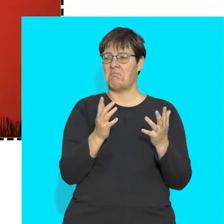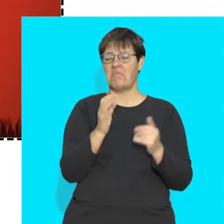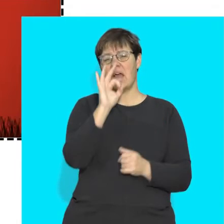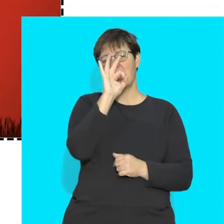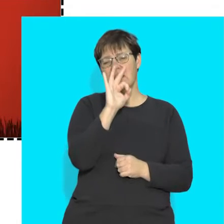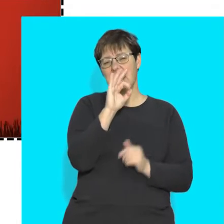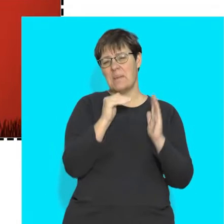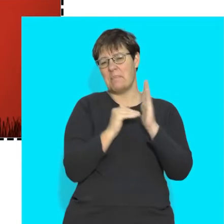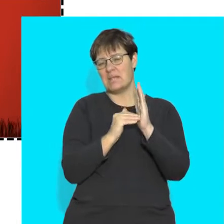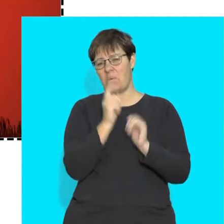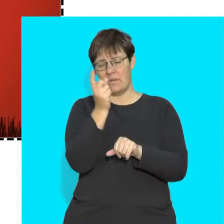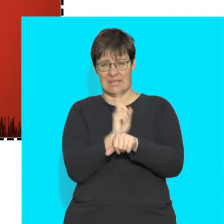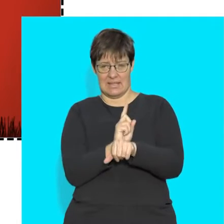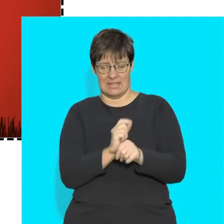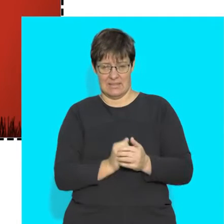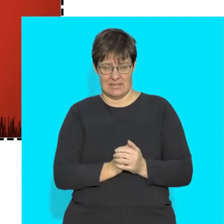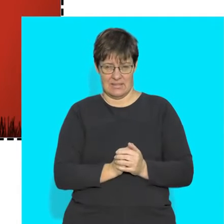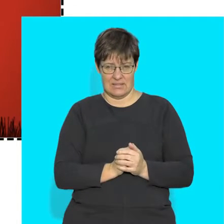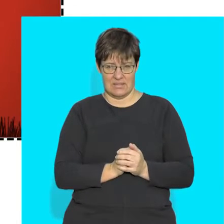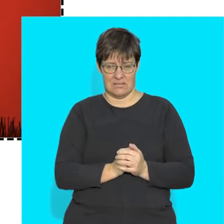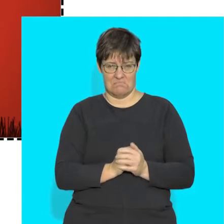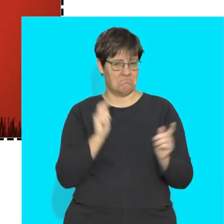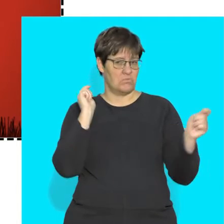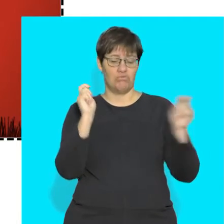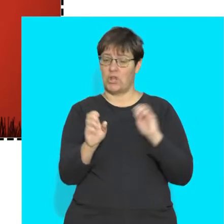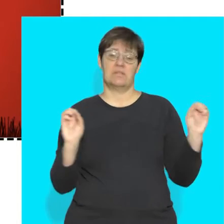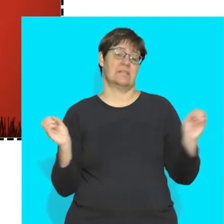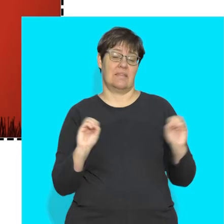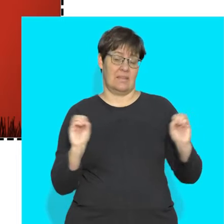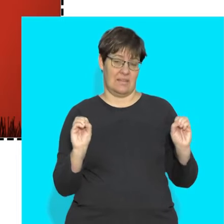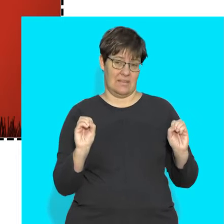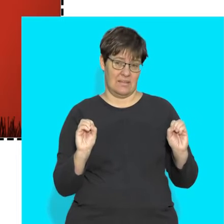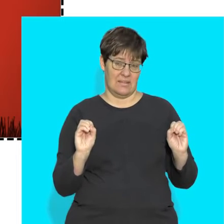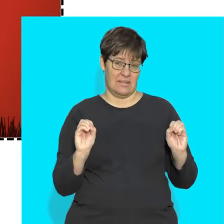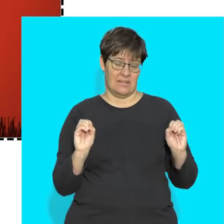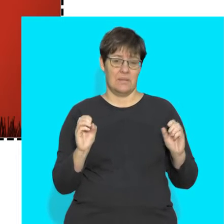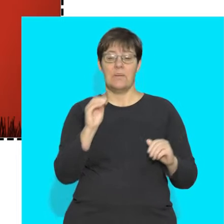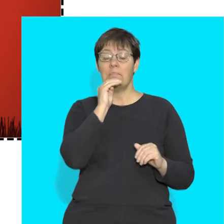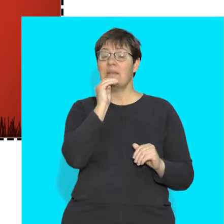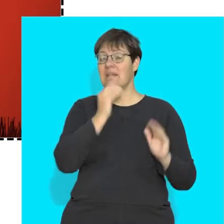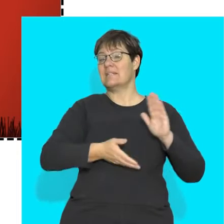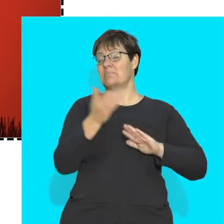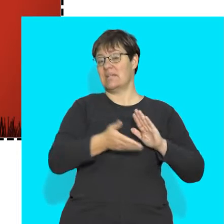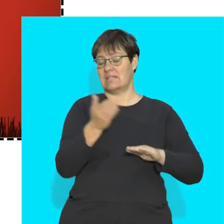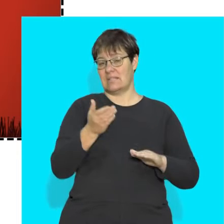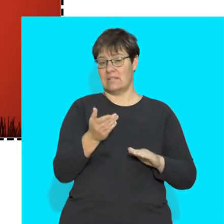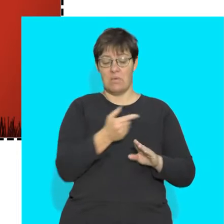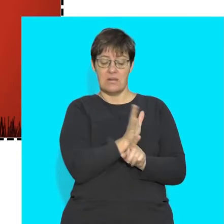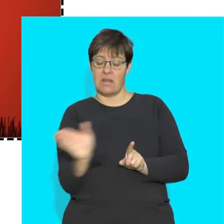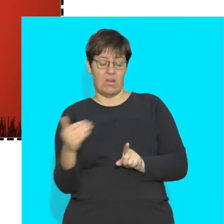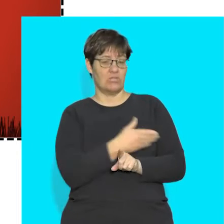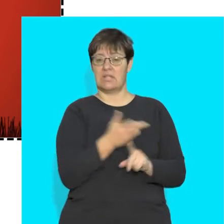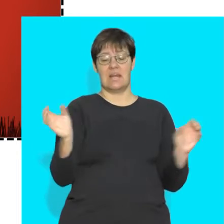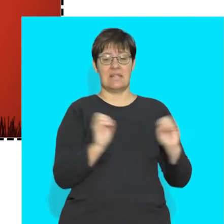3 meters per second. That didn't change. Now, that's a speed because I haven't put a